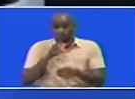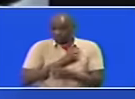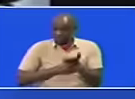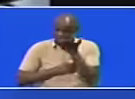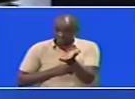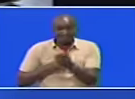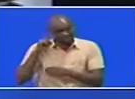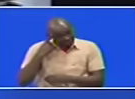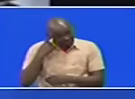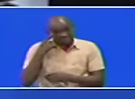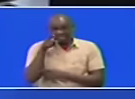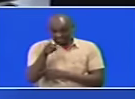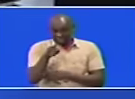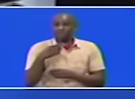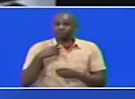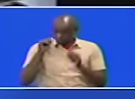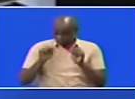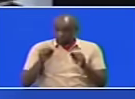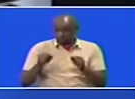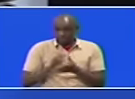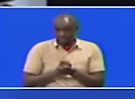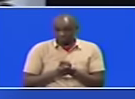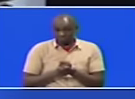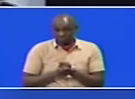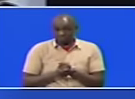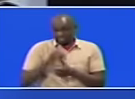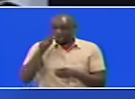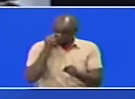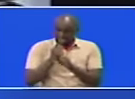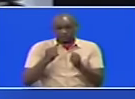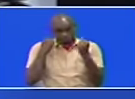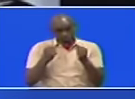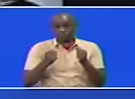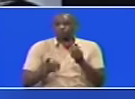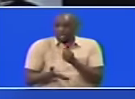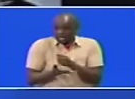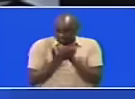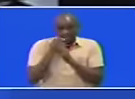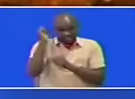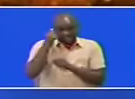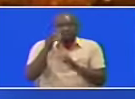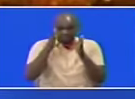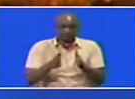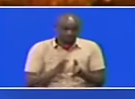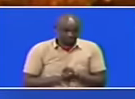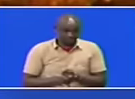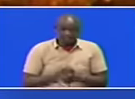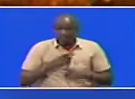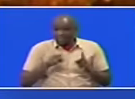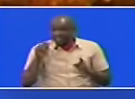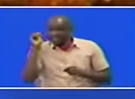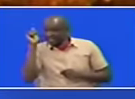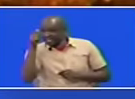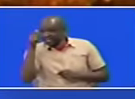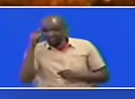So I think those are mitigating facts that should work strongly in favor of Kenya's candidate. But for Kenya, it seems